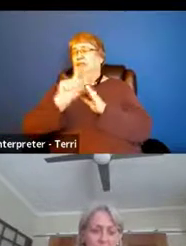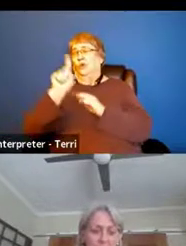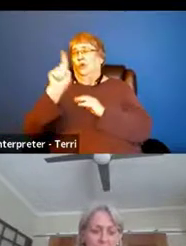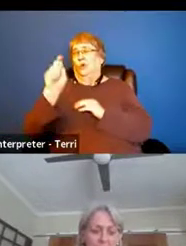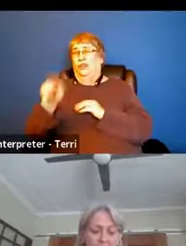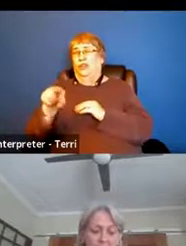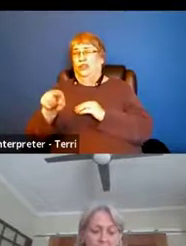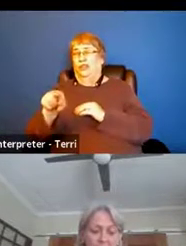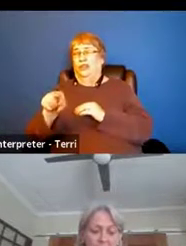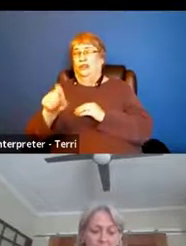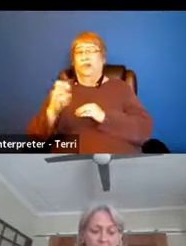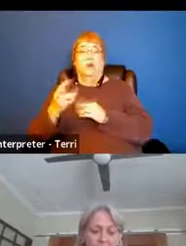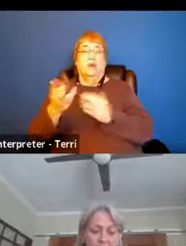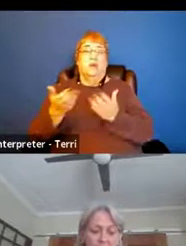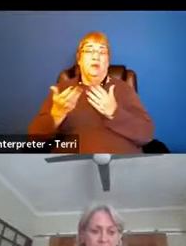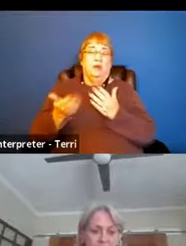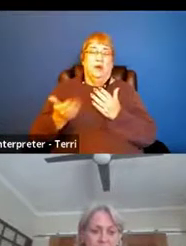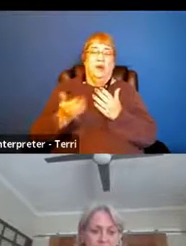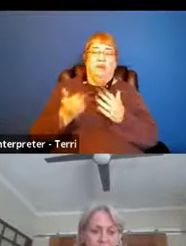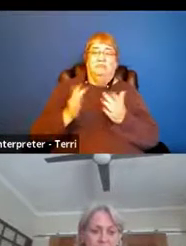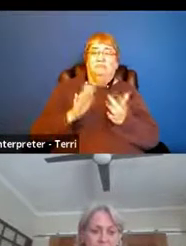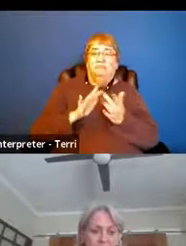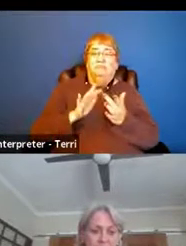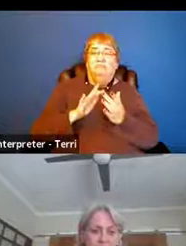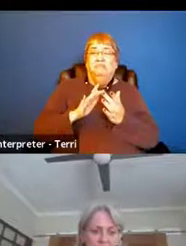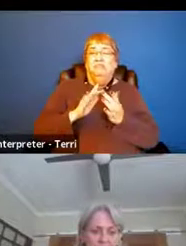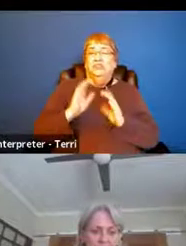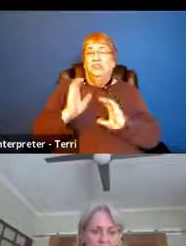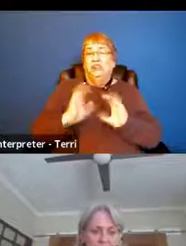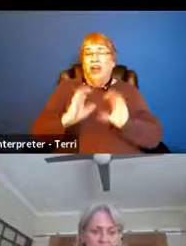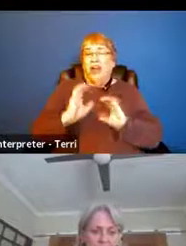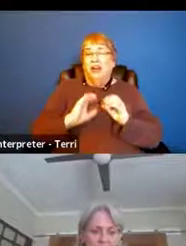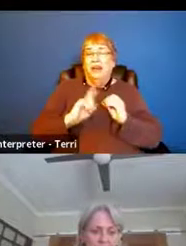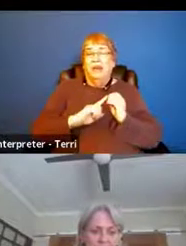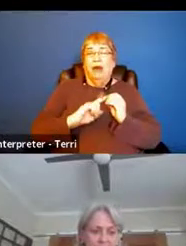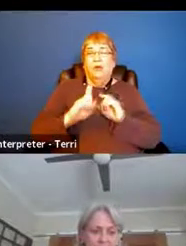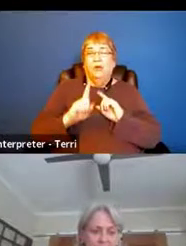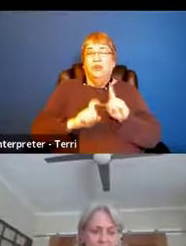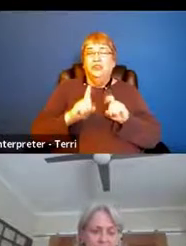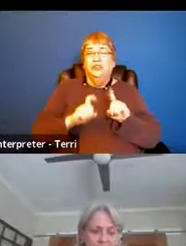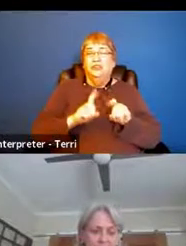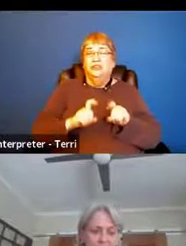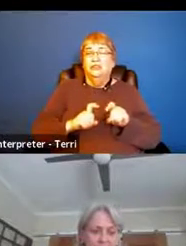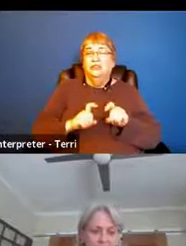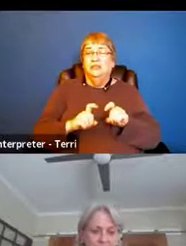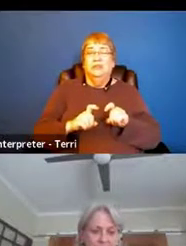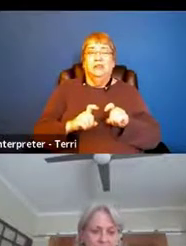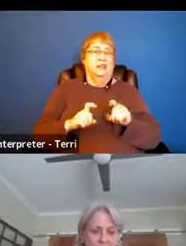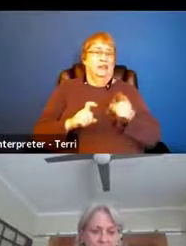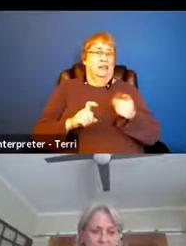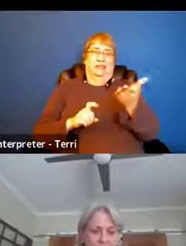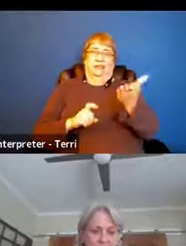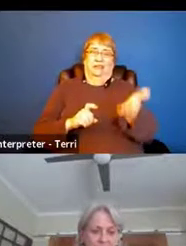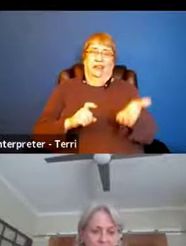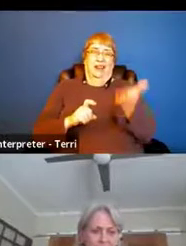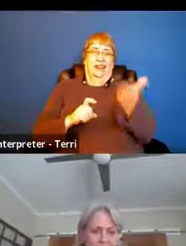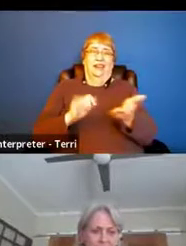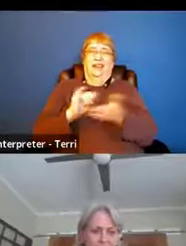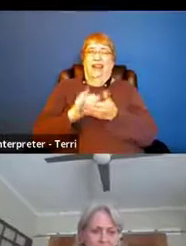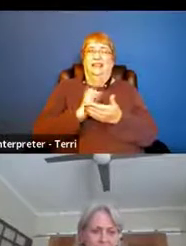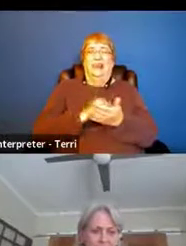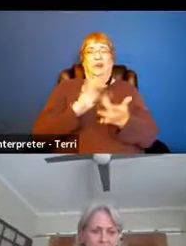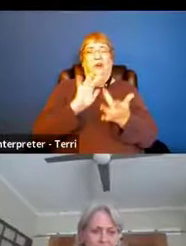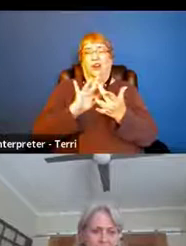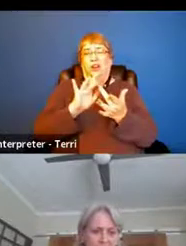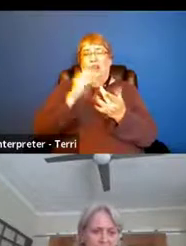they just kind of want to connect about what services we're offering through Emerson Street at Mental Health Center of Denver, please don't hesitate to get in touch with us. We